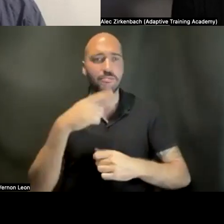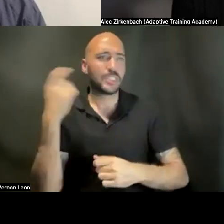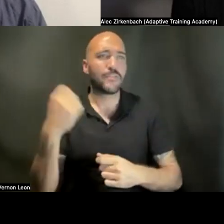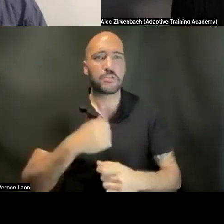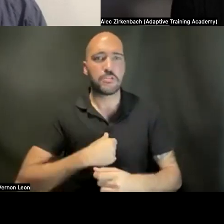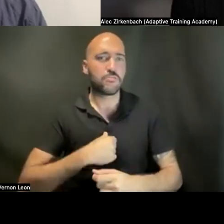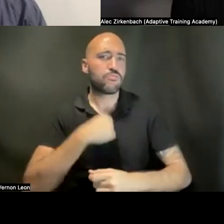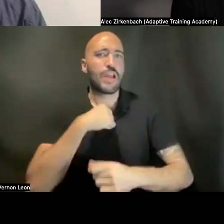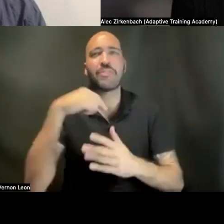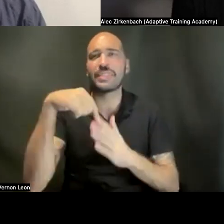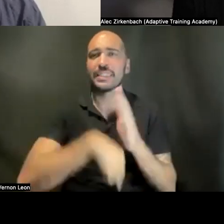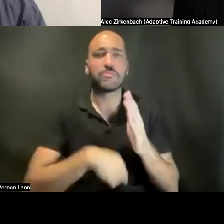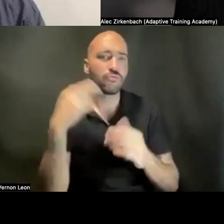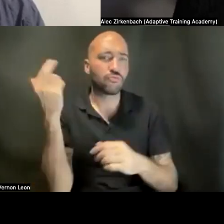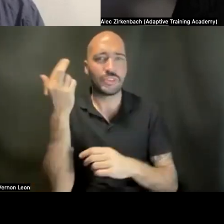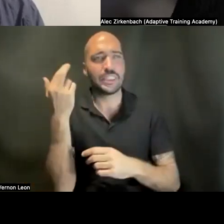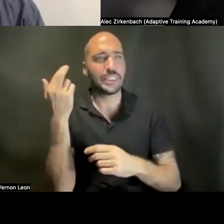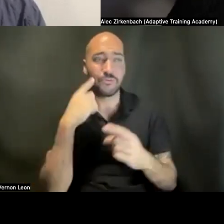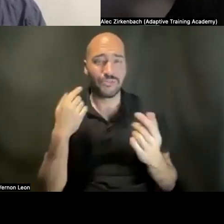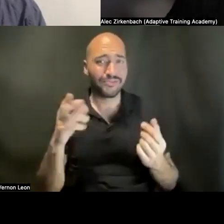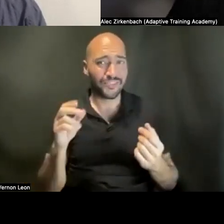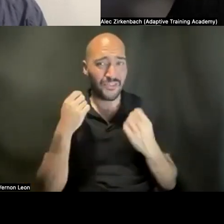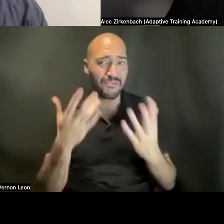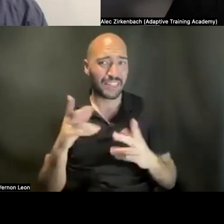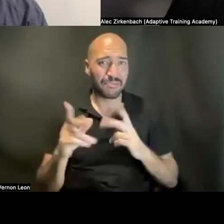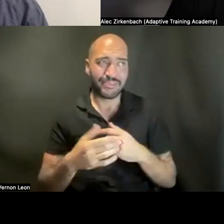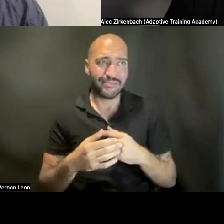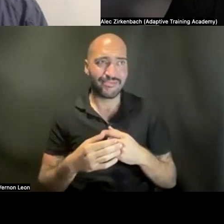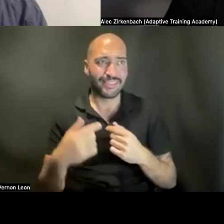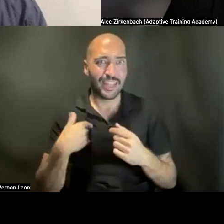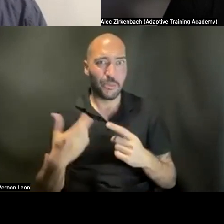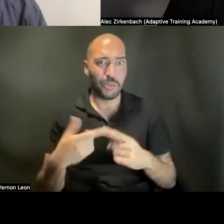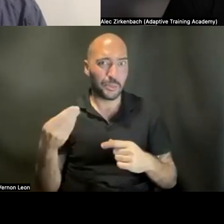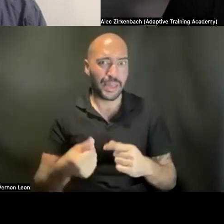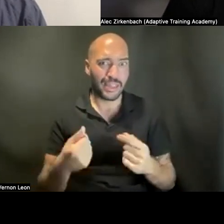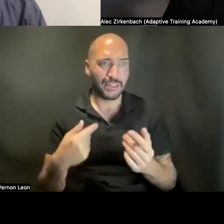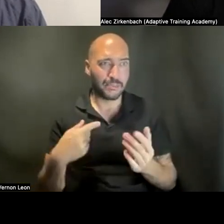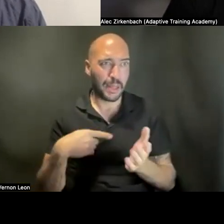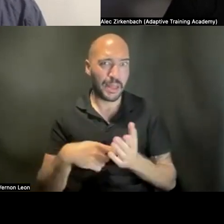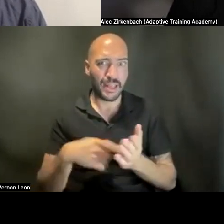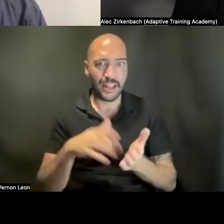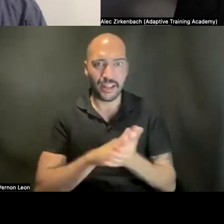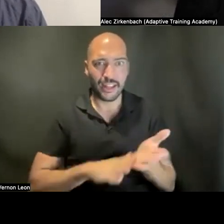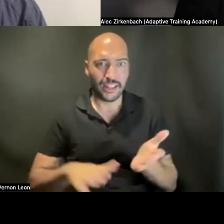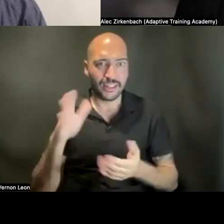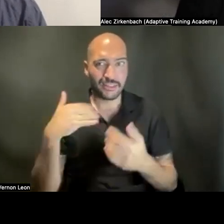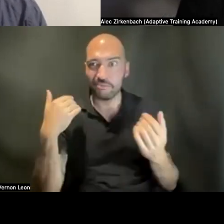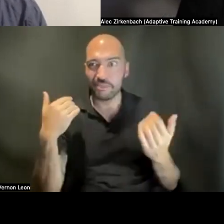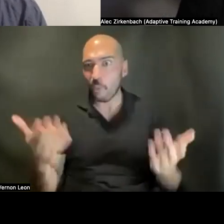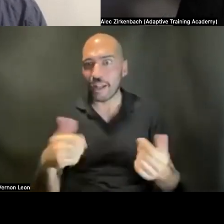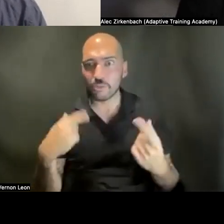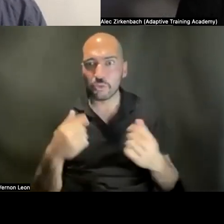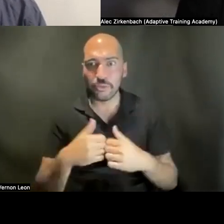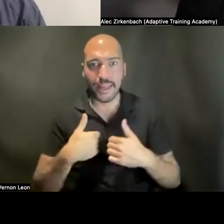really profound reasons. And for a lot of folks, it's just like, hey, I'd like to be able to pay my bills, or hey, I don't really know what else I want to do with